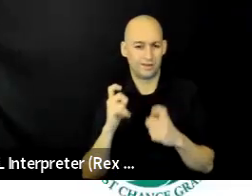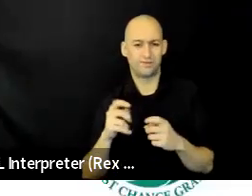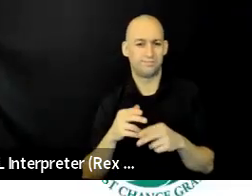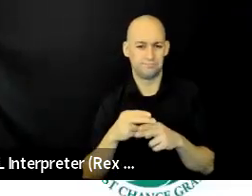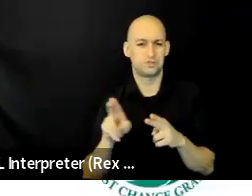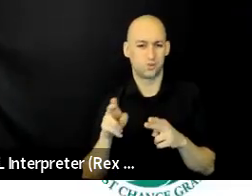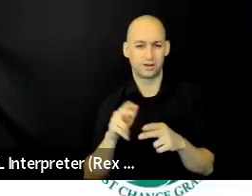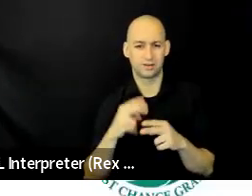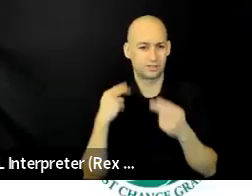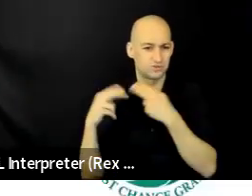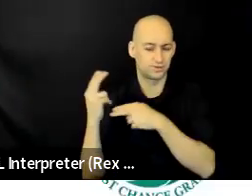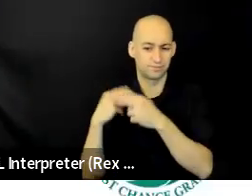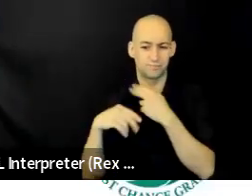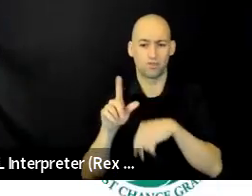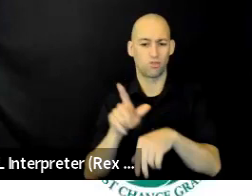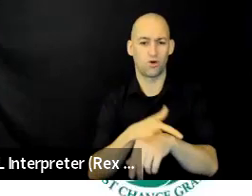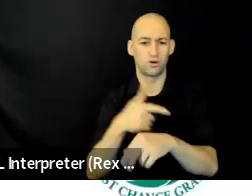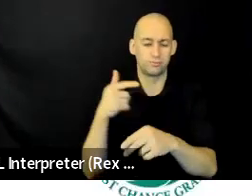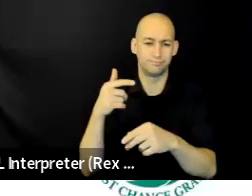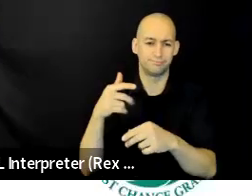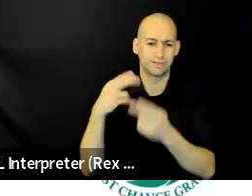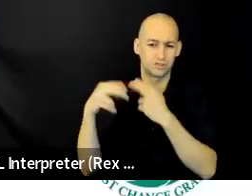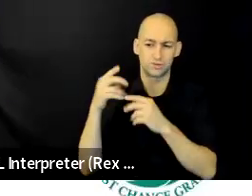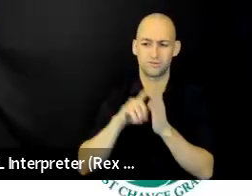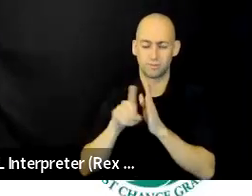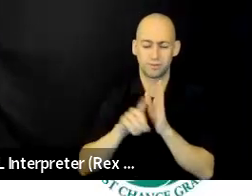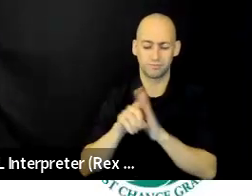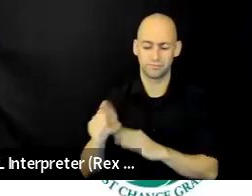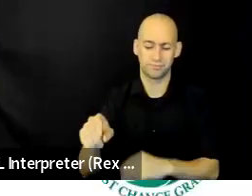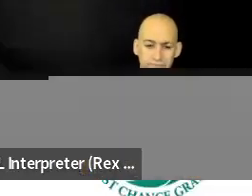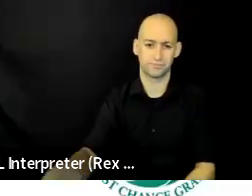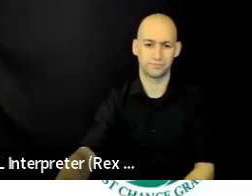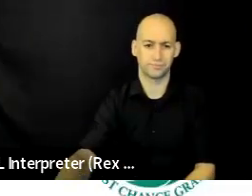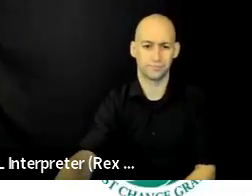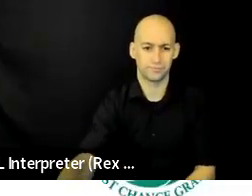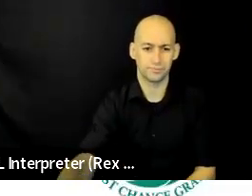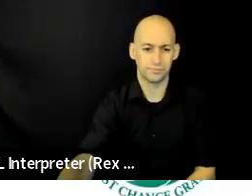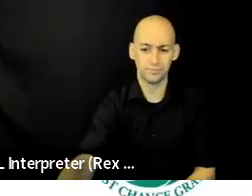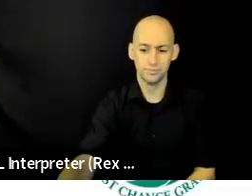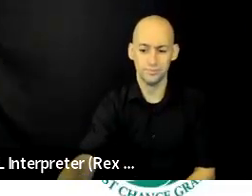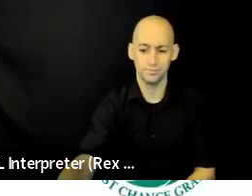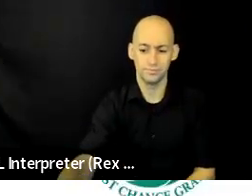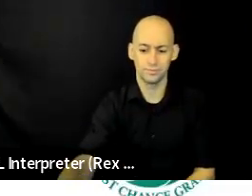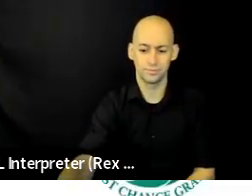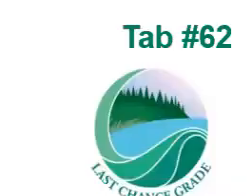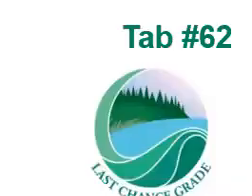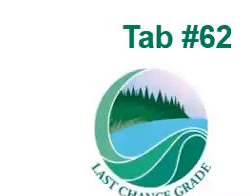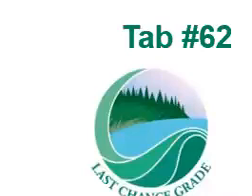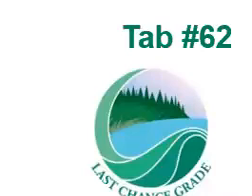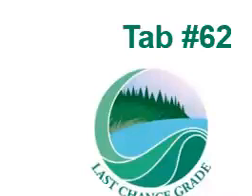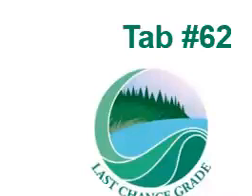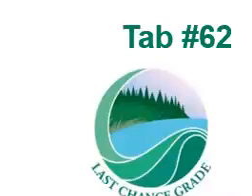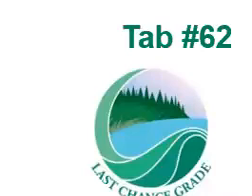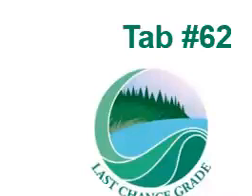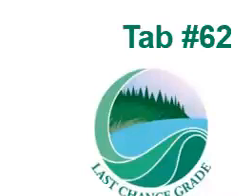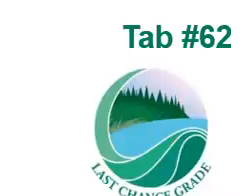history of the long-term solution development. Going back to the 80s, 90s, and thousands, Caltrans had studied this area in consideration